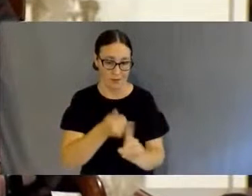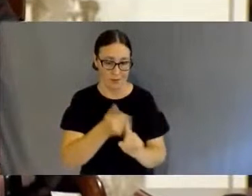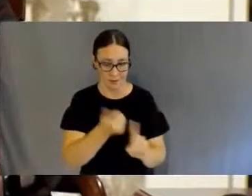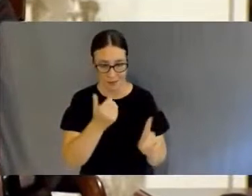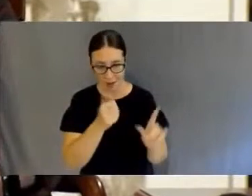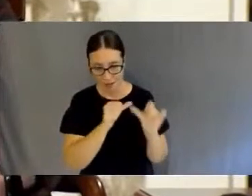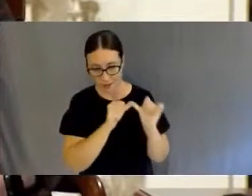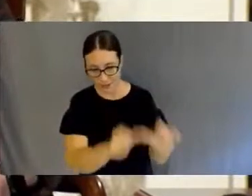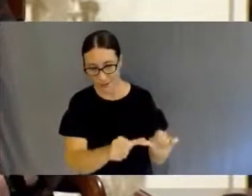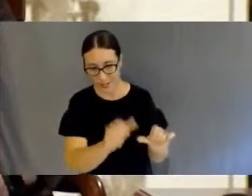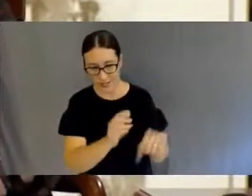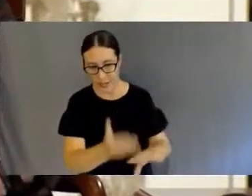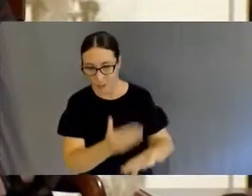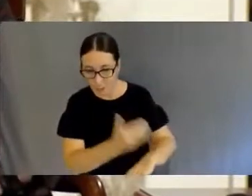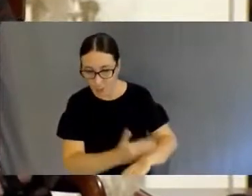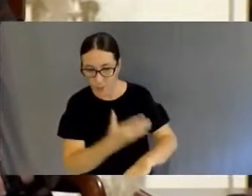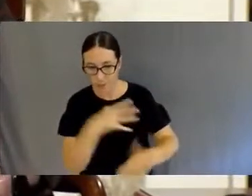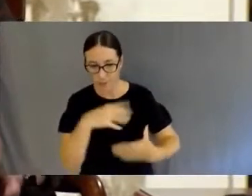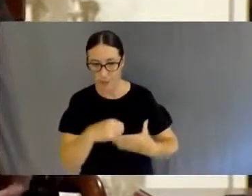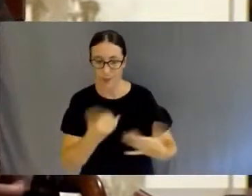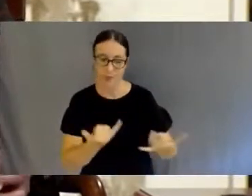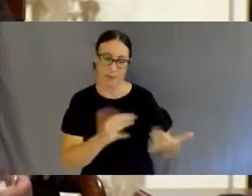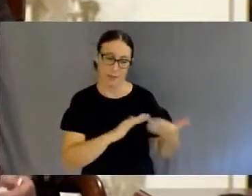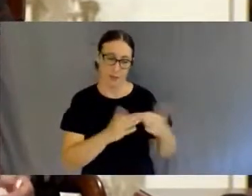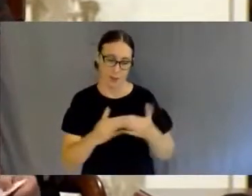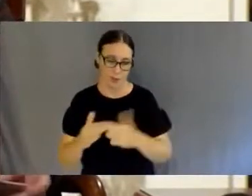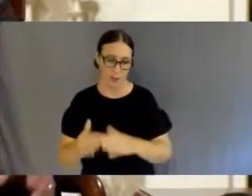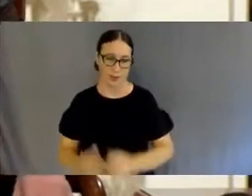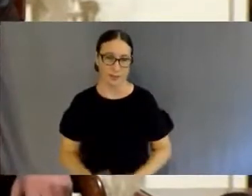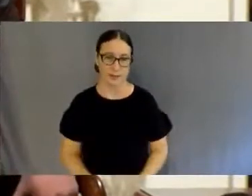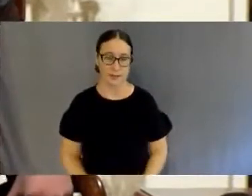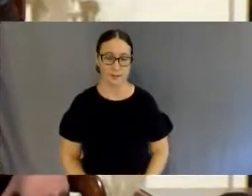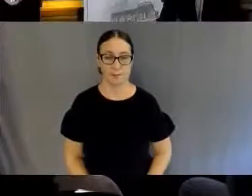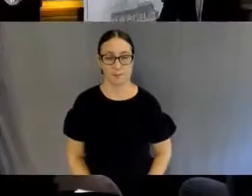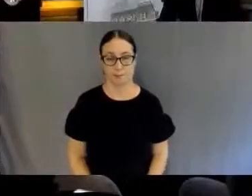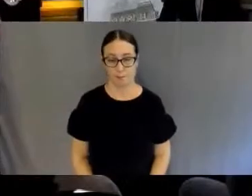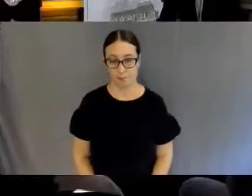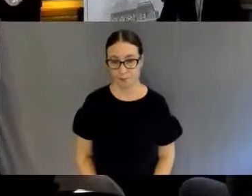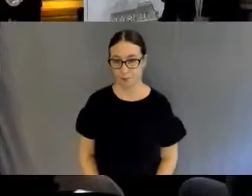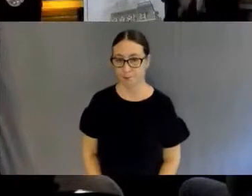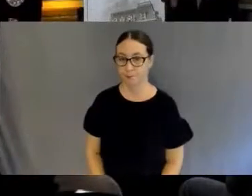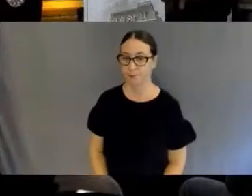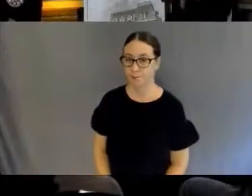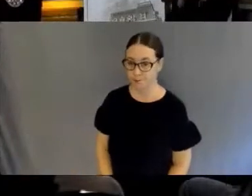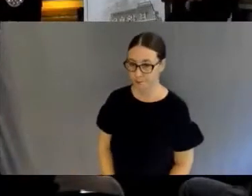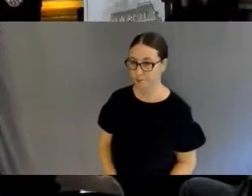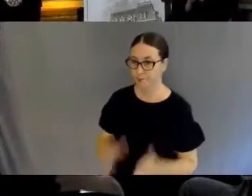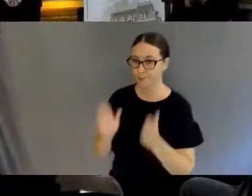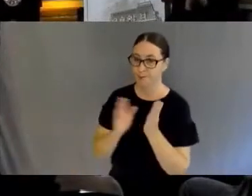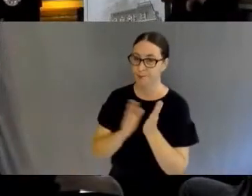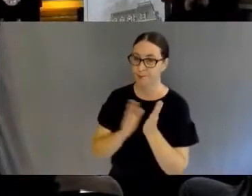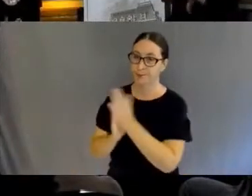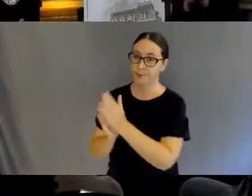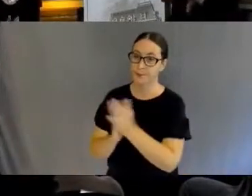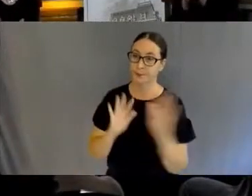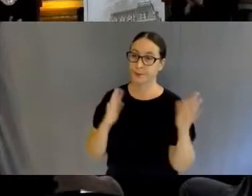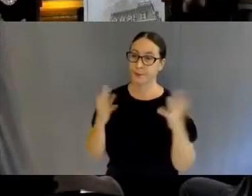self-sustaining improvements in these communities. Mm-hmm. I want to, yes.